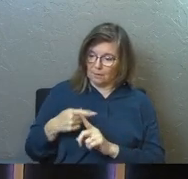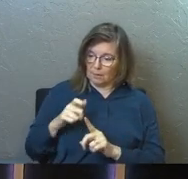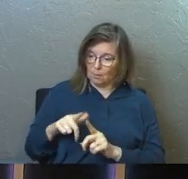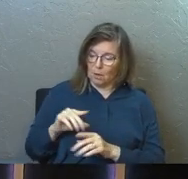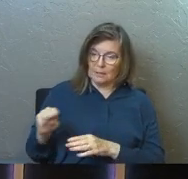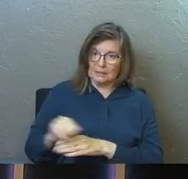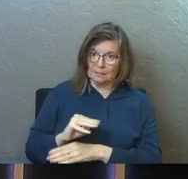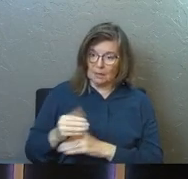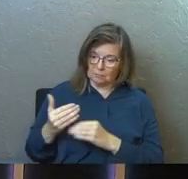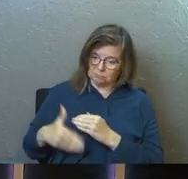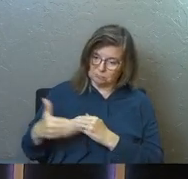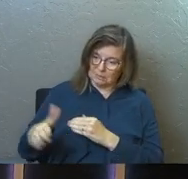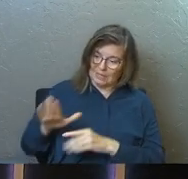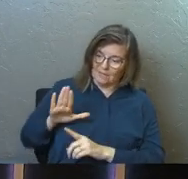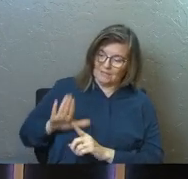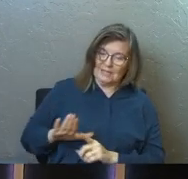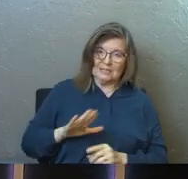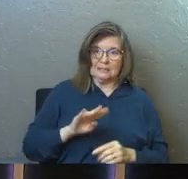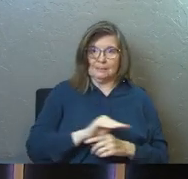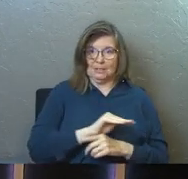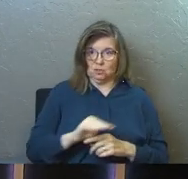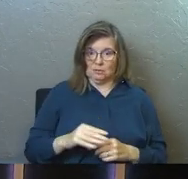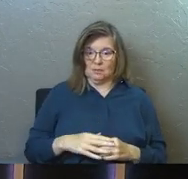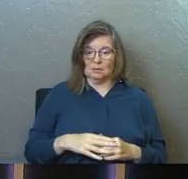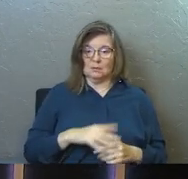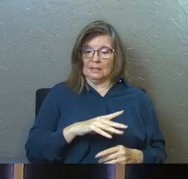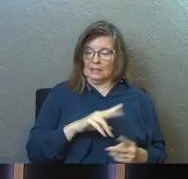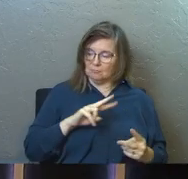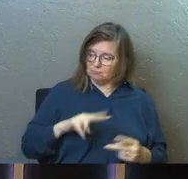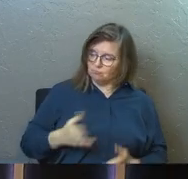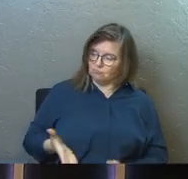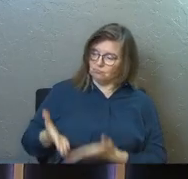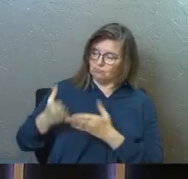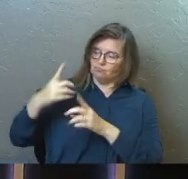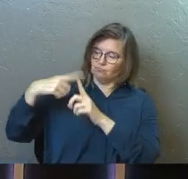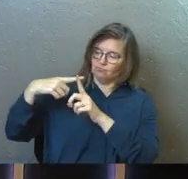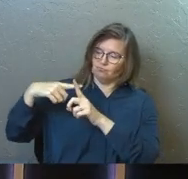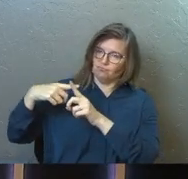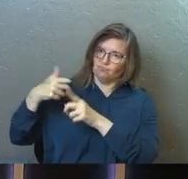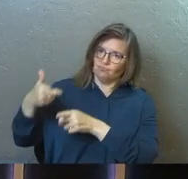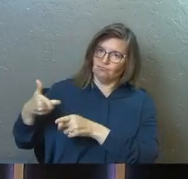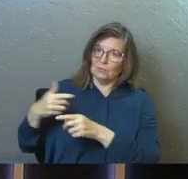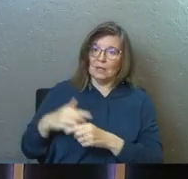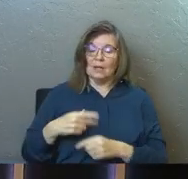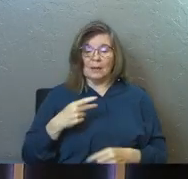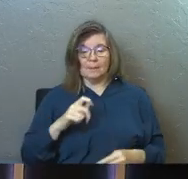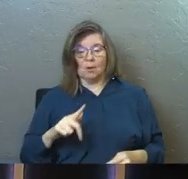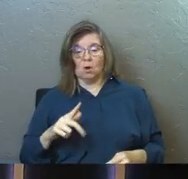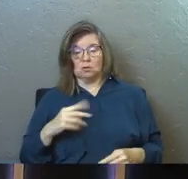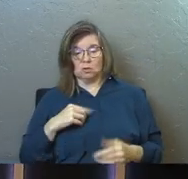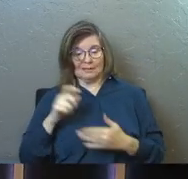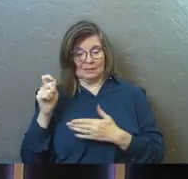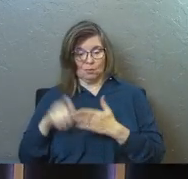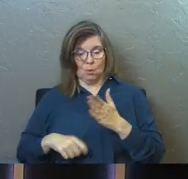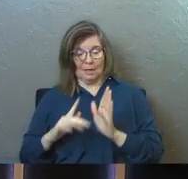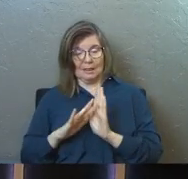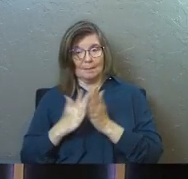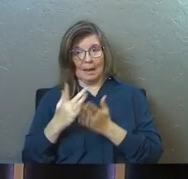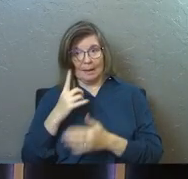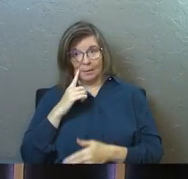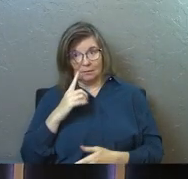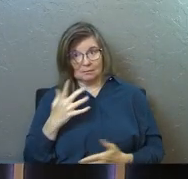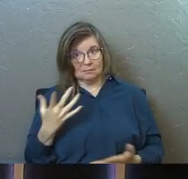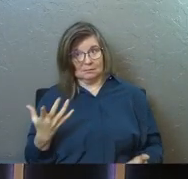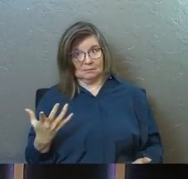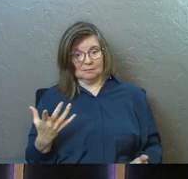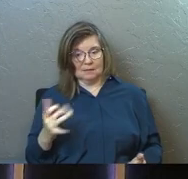his ministry throughout the rest of his ministry. He holds Paul up. And Paul took this whole scene and wrote it into the Bible,